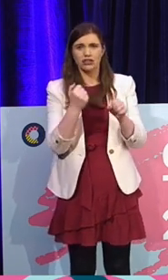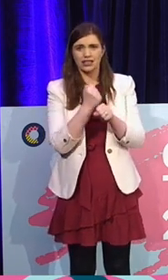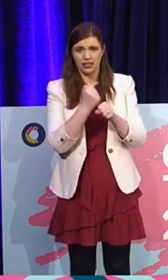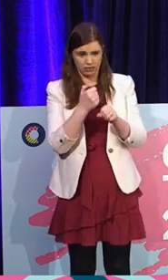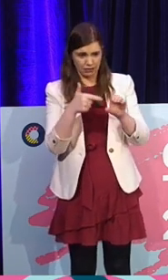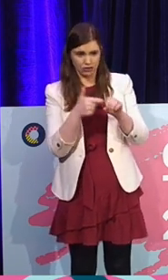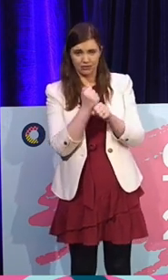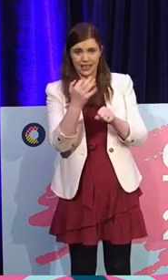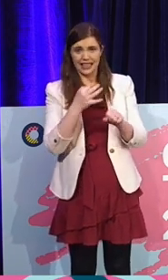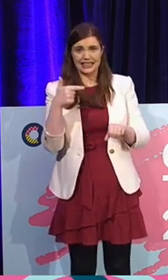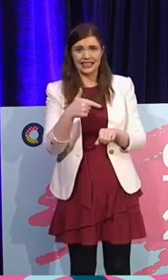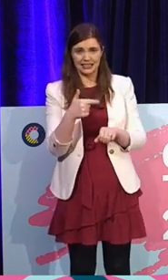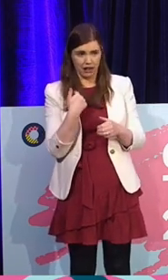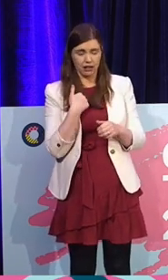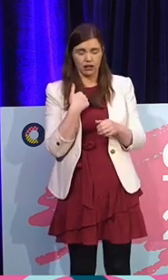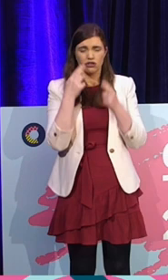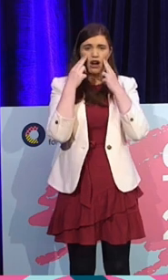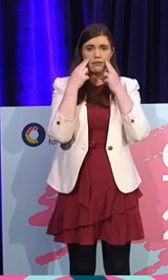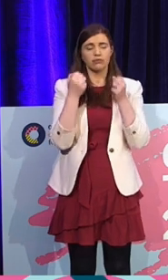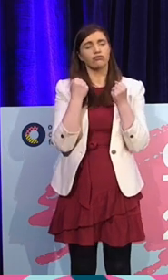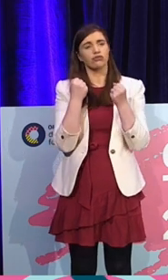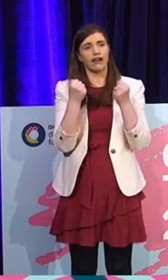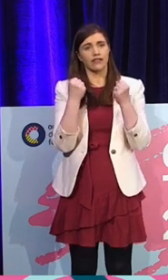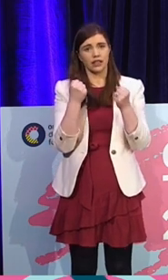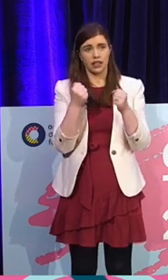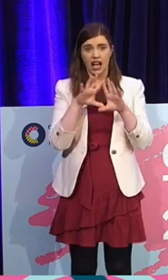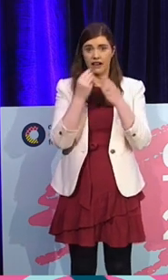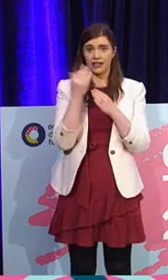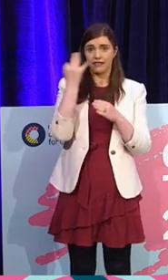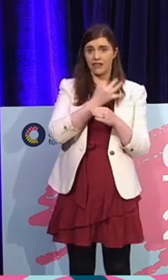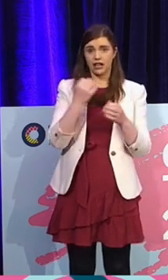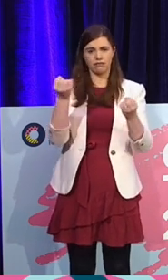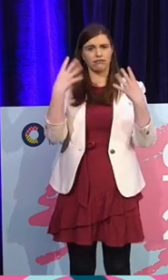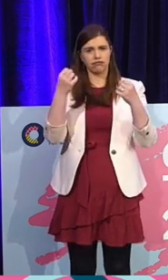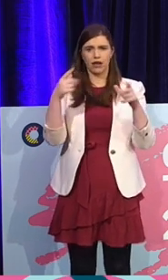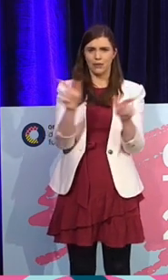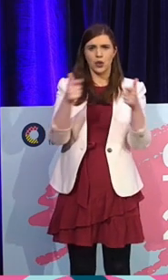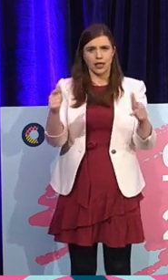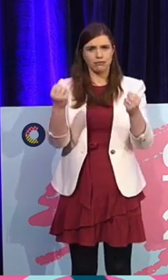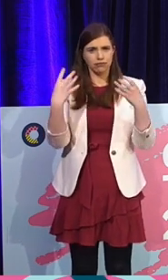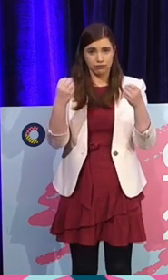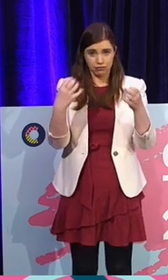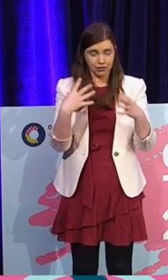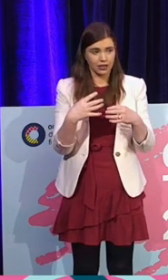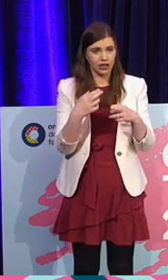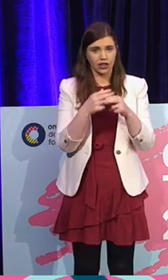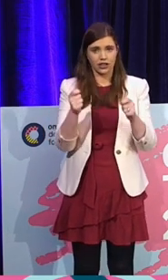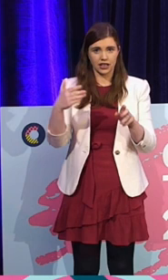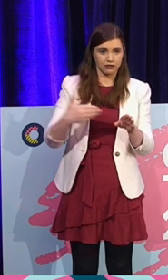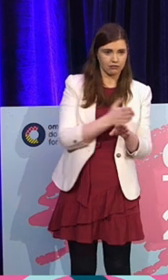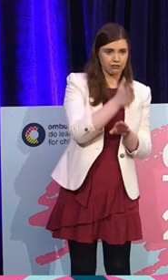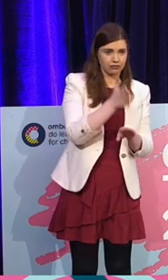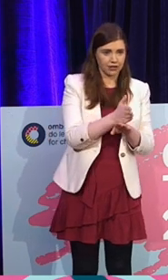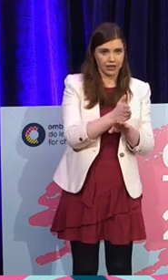is normal. I was driving up. Everything was okay. The music was blaring. Until I pulled into